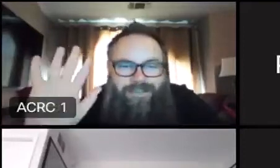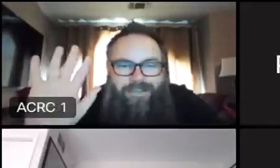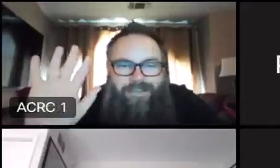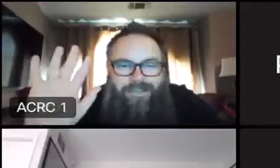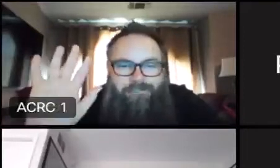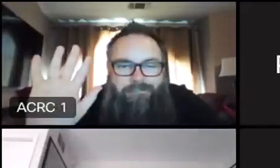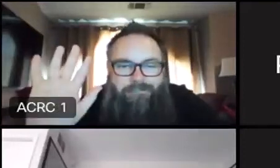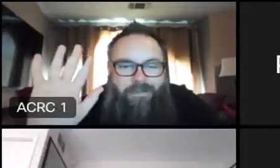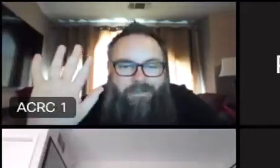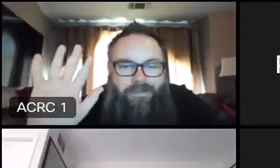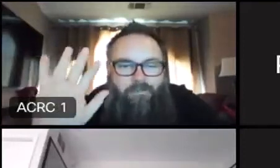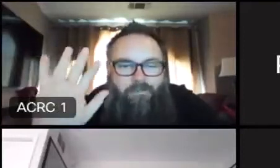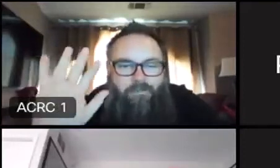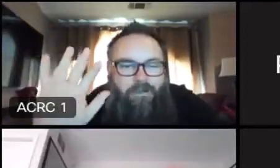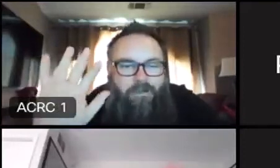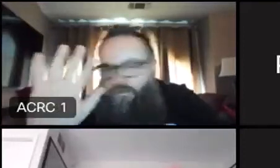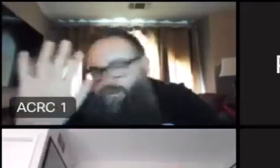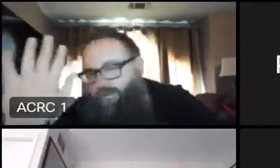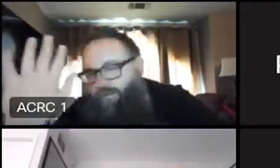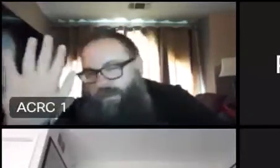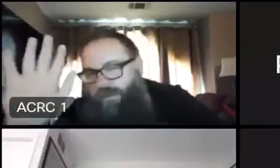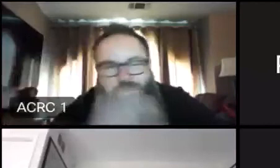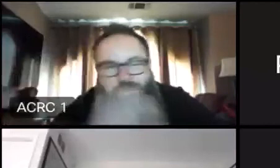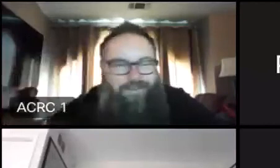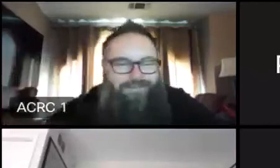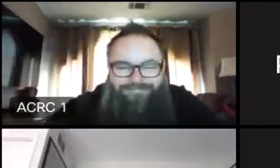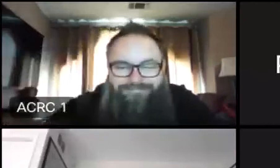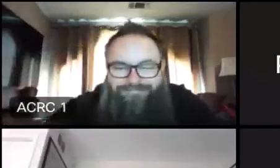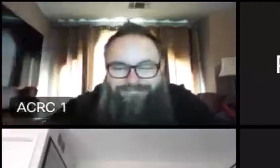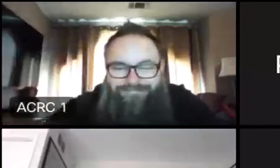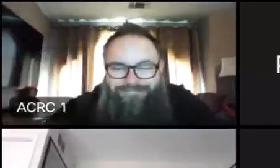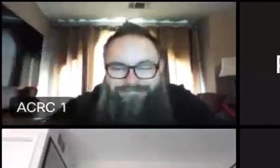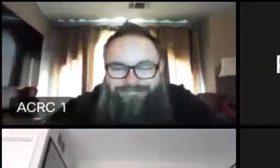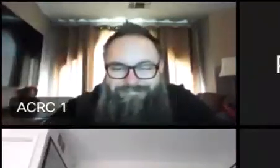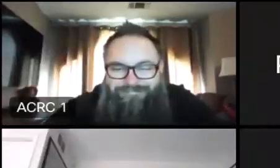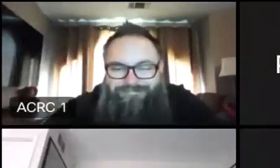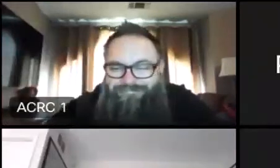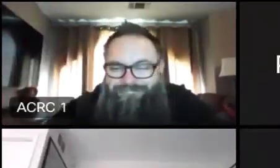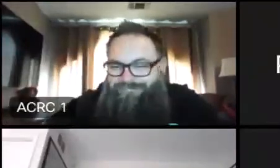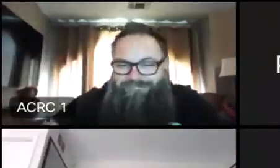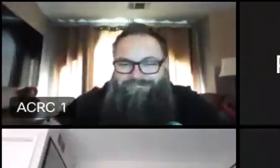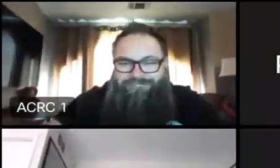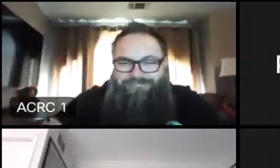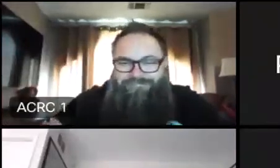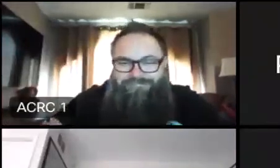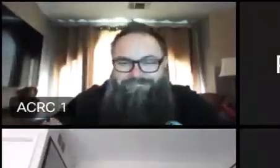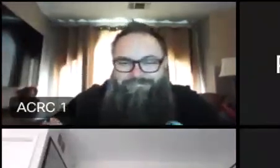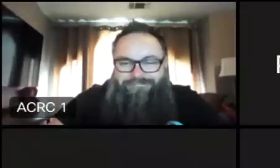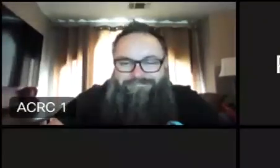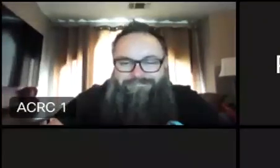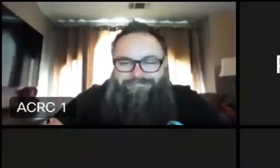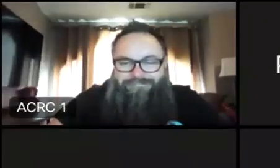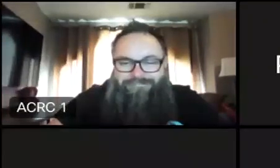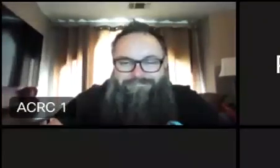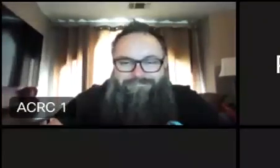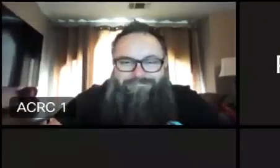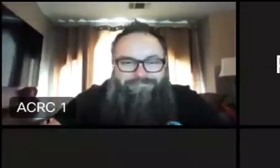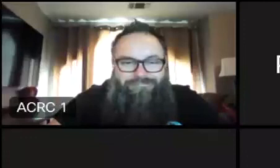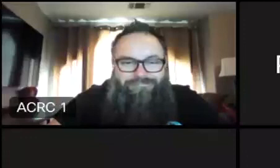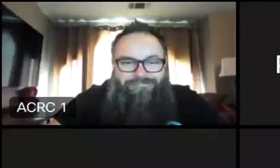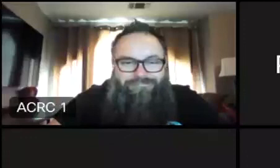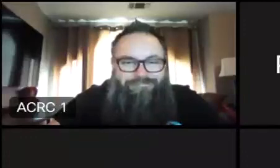as well. So hope everyone has a great weekend, and we will look forward to talking to folks in 2 weeks. And just remember